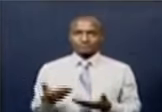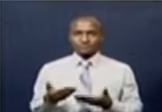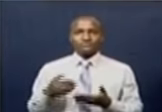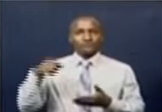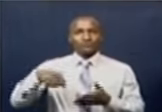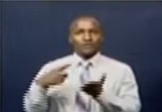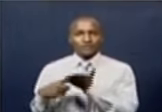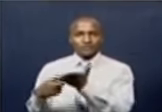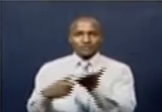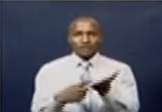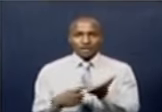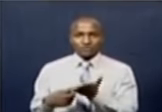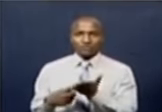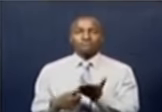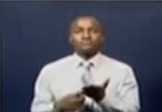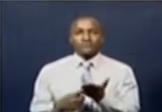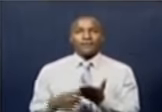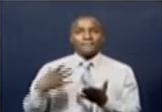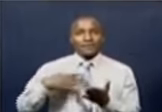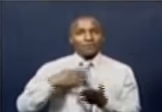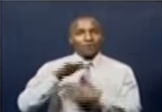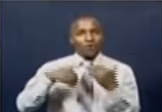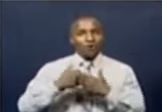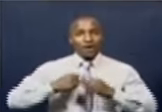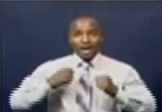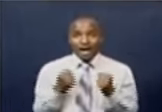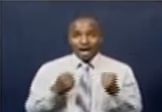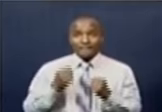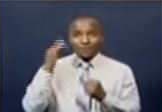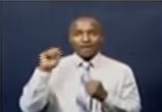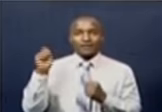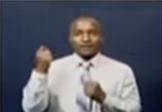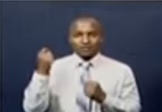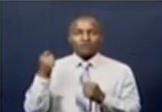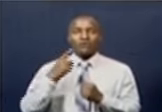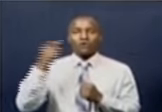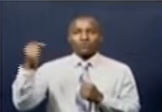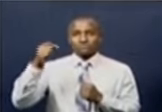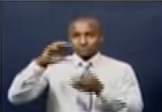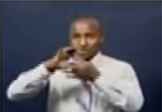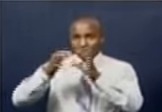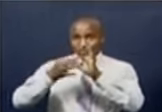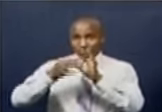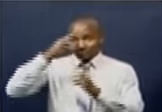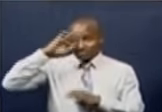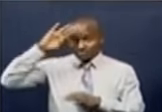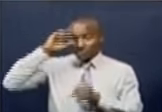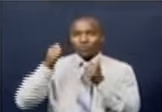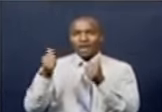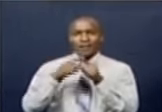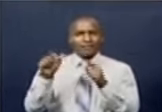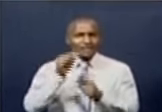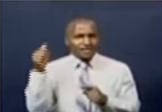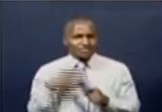Jackson, as we told you, everybody is happy with Kenya's performance in the Rio Olympics, but everyone is also disappointed with